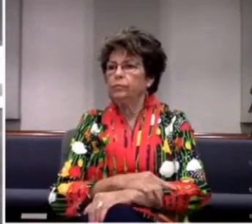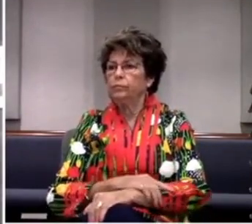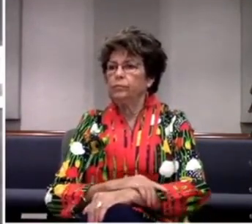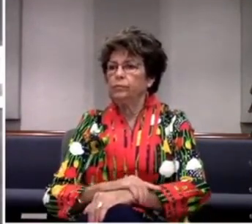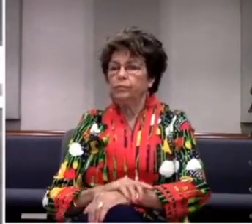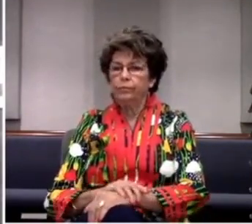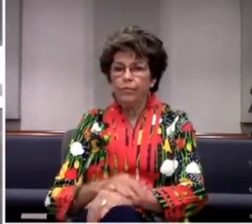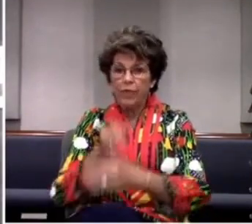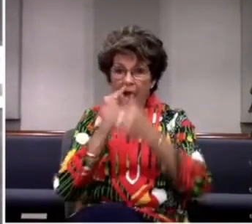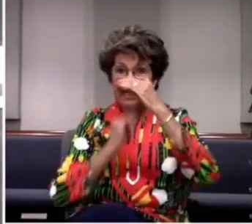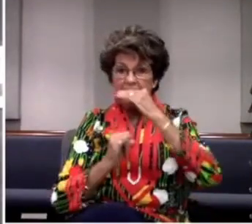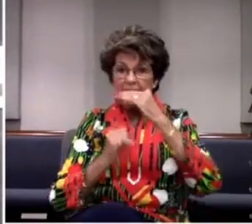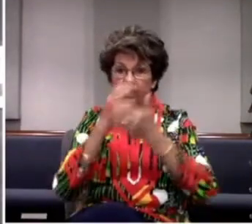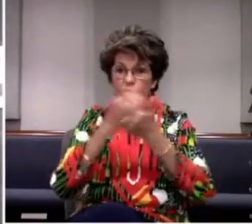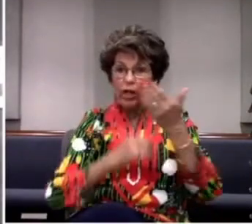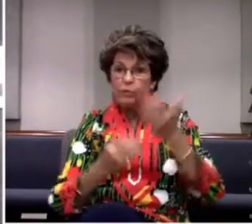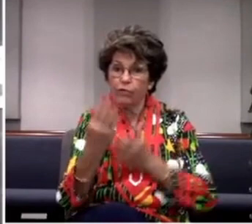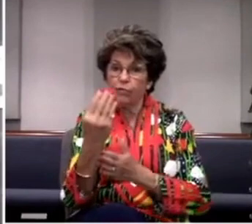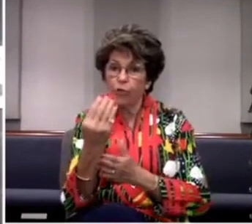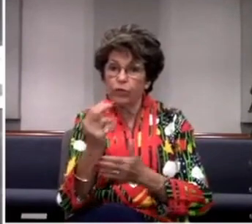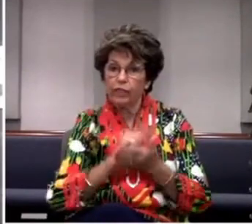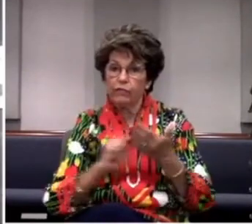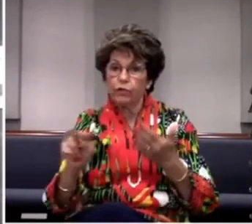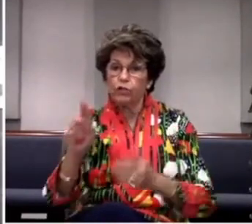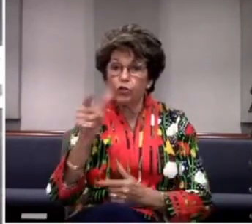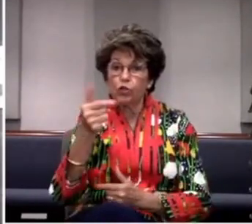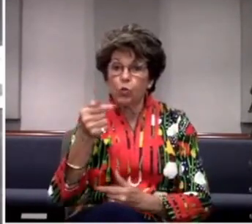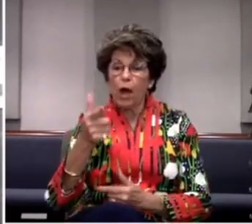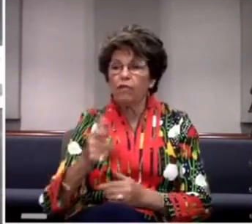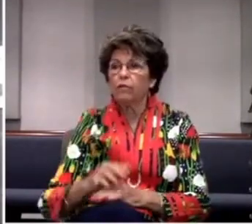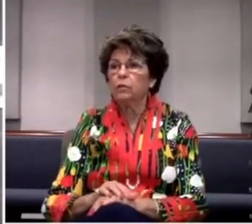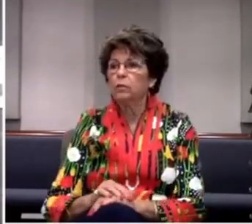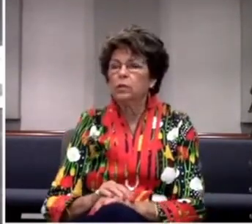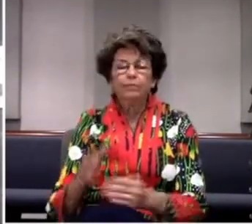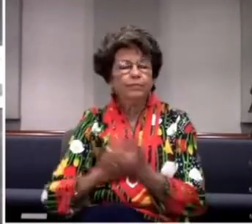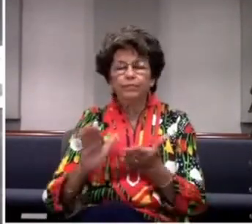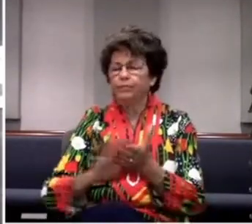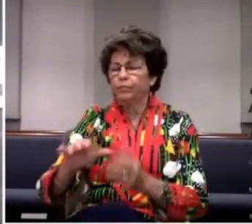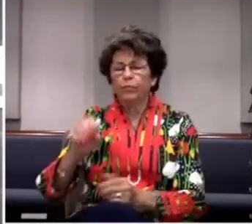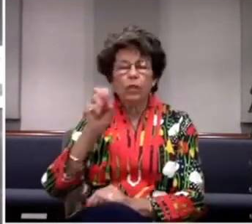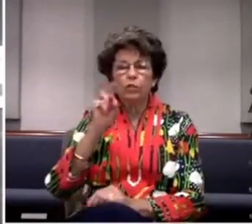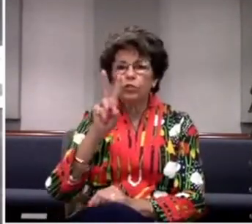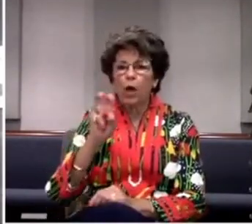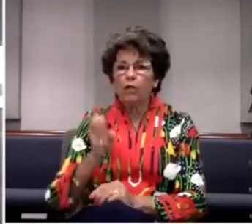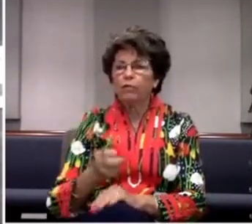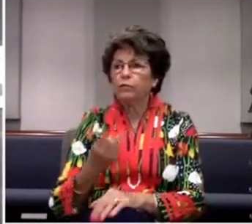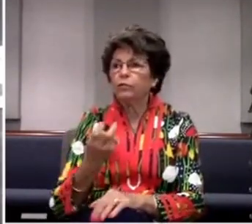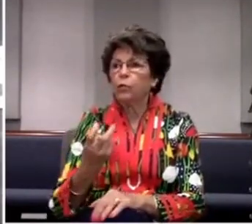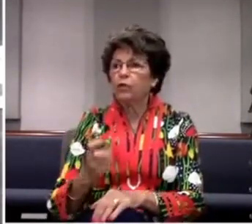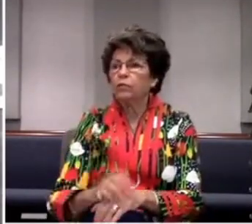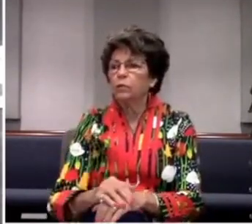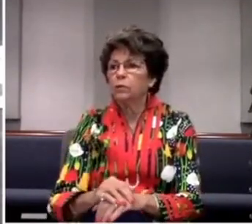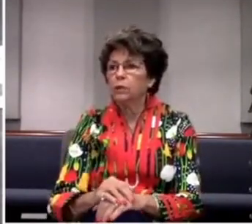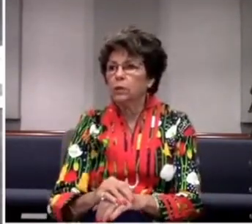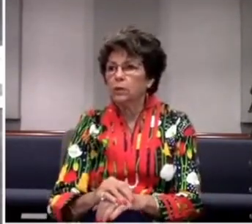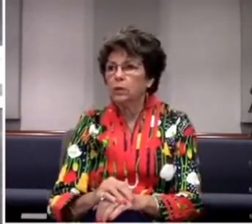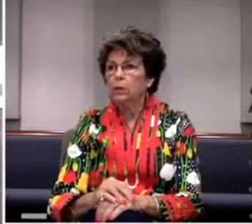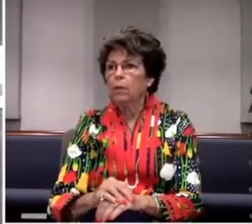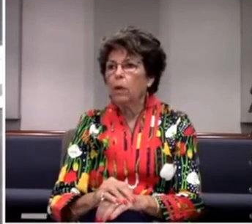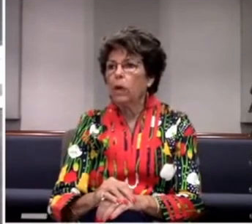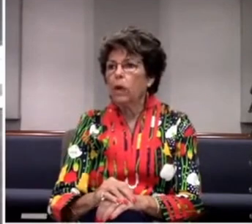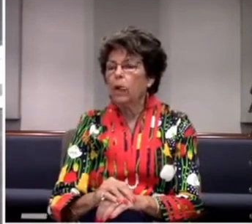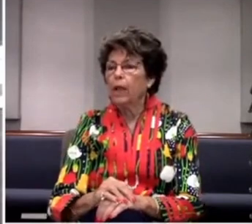In Isaiah chapter 14, verse number 12, Isaiah is writing a prophetic warning here to the wicked king of